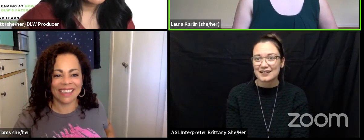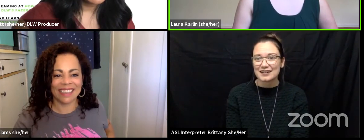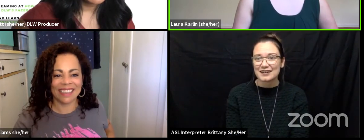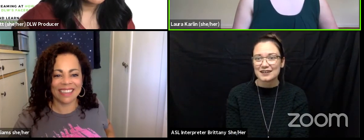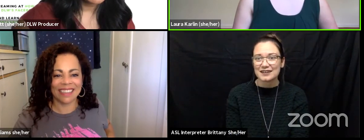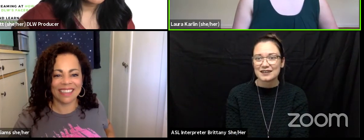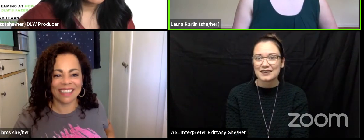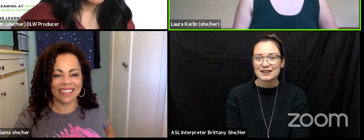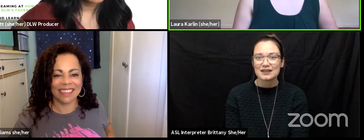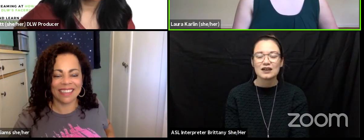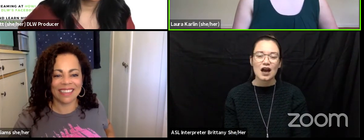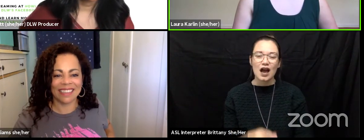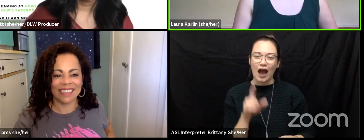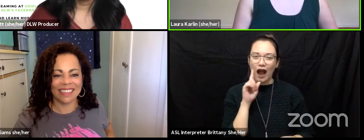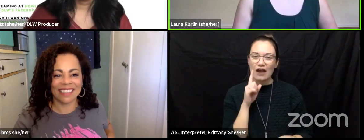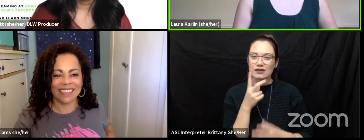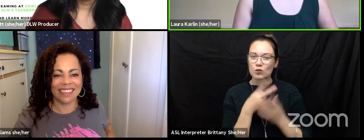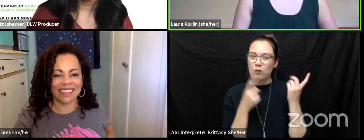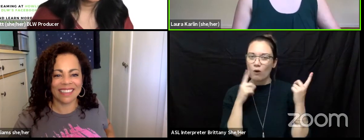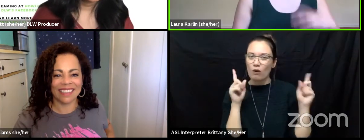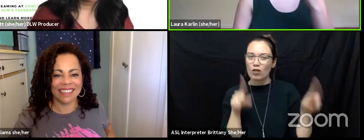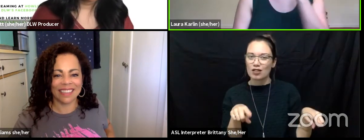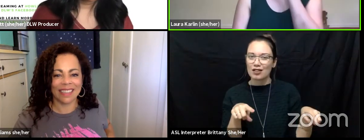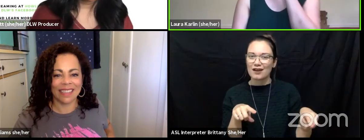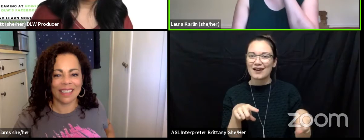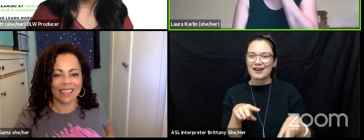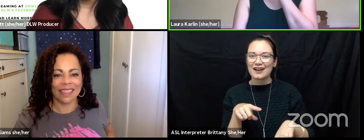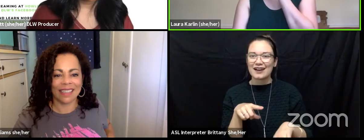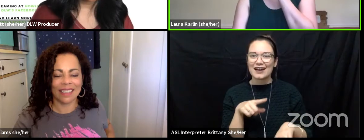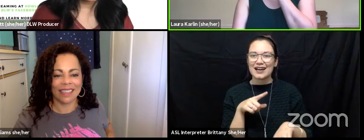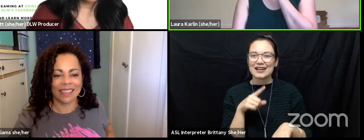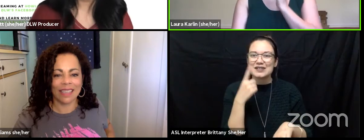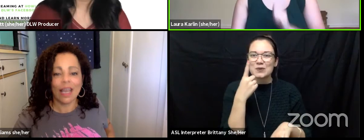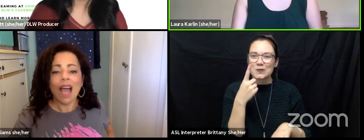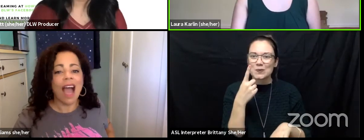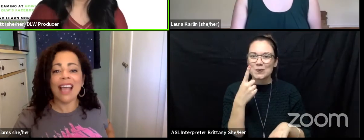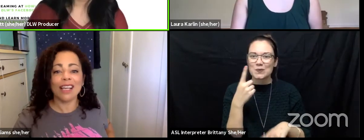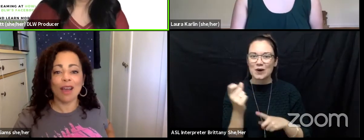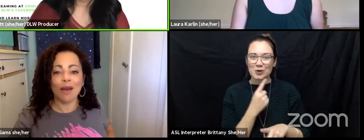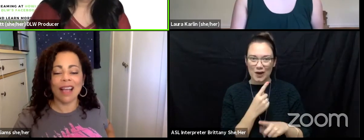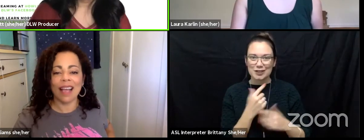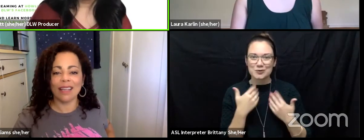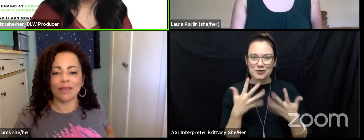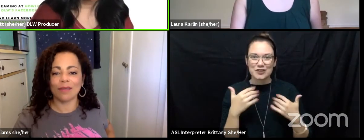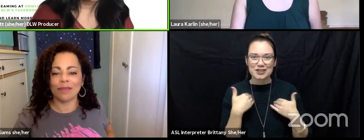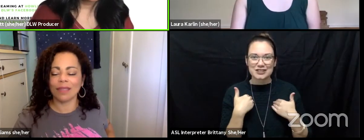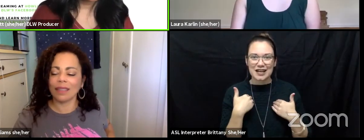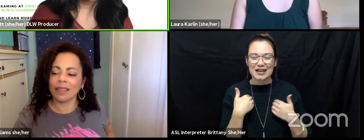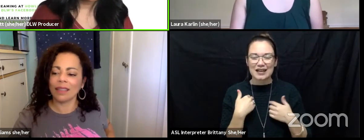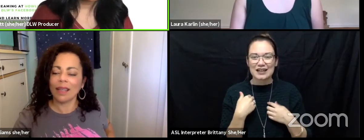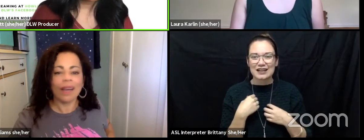Sabra and I are both thinking, I love that this is the one question we had in advance, and we're both like, I know, I kind